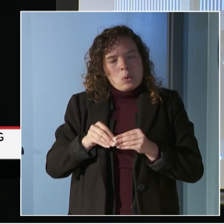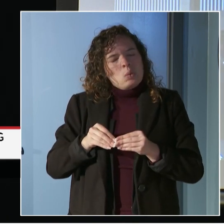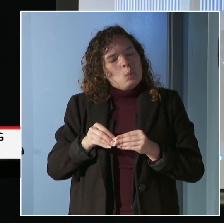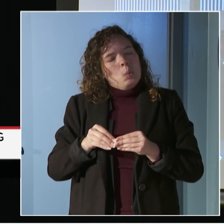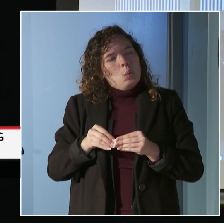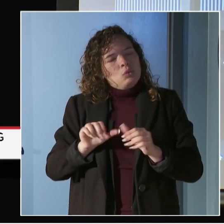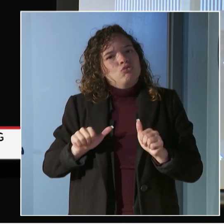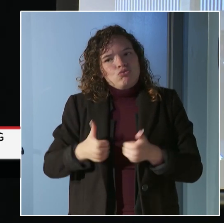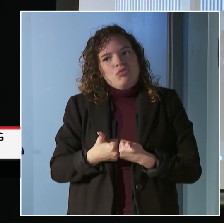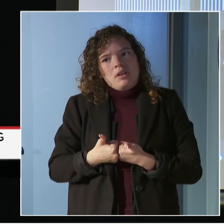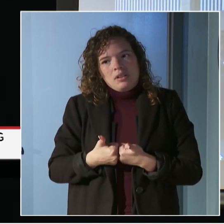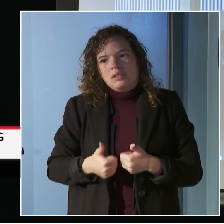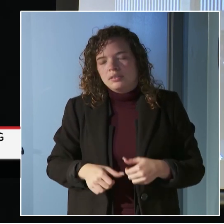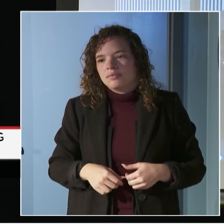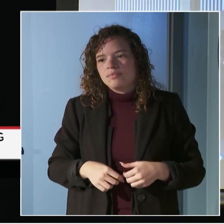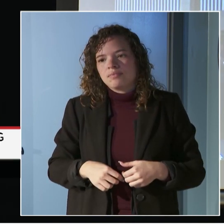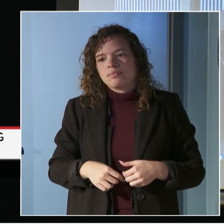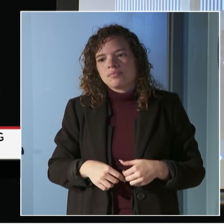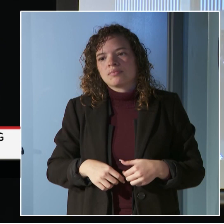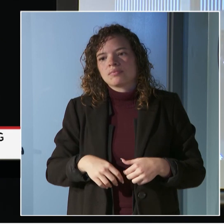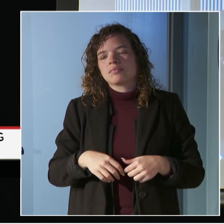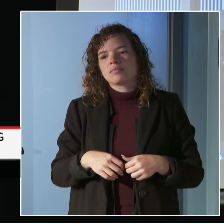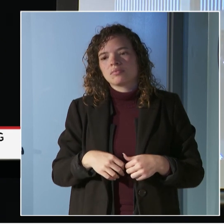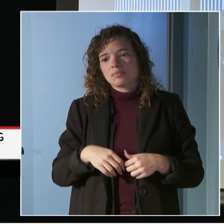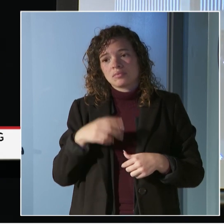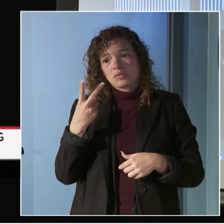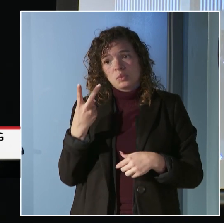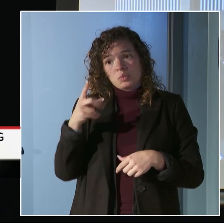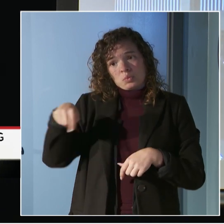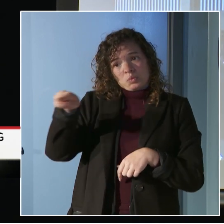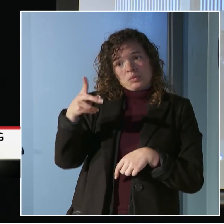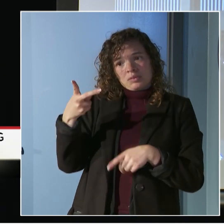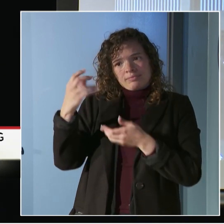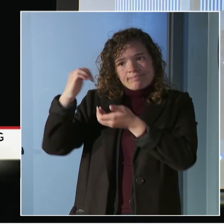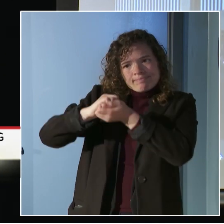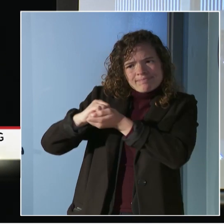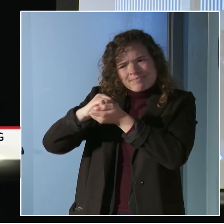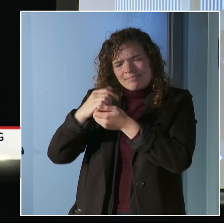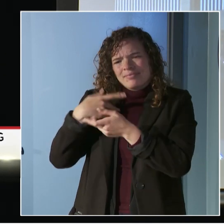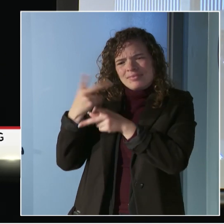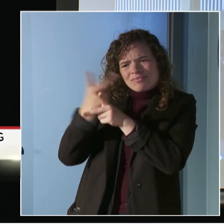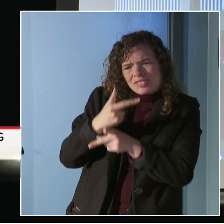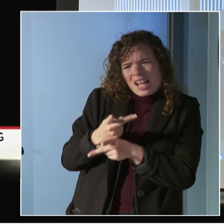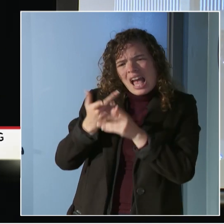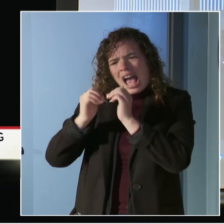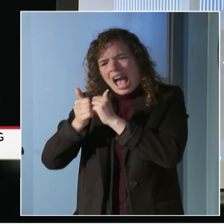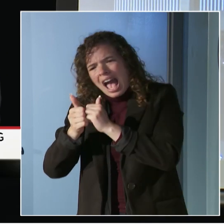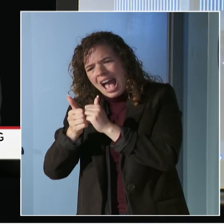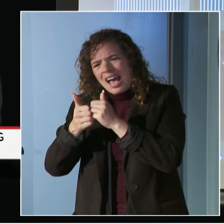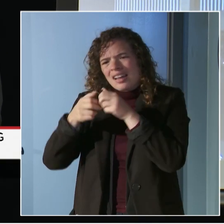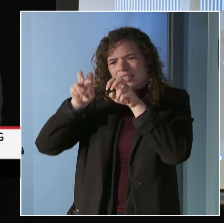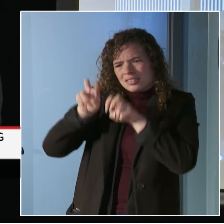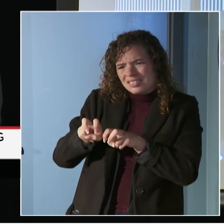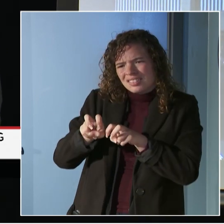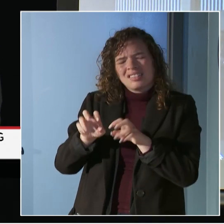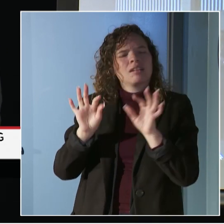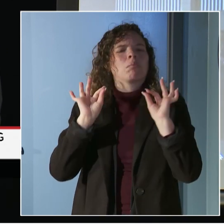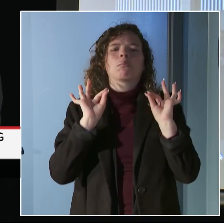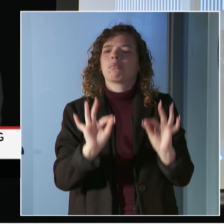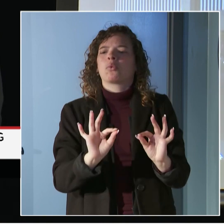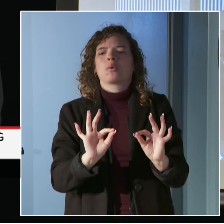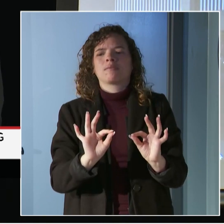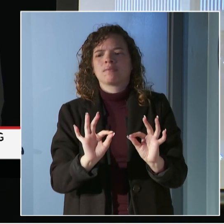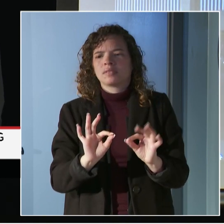DHCD, it's fitting that you are sitting together because you are working so closely together in all of these affordable housing projects, making sure that they come